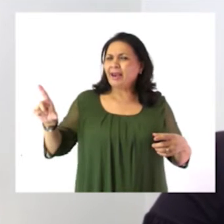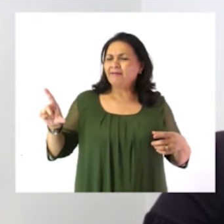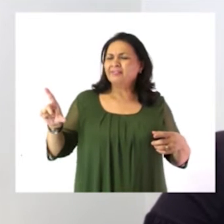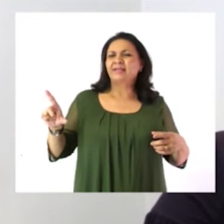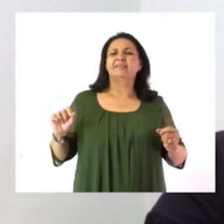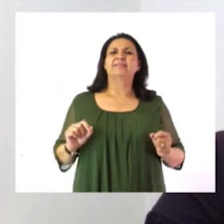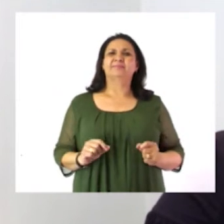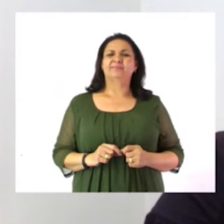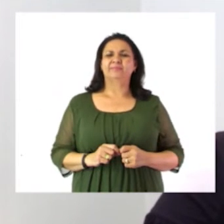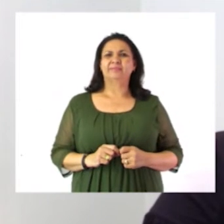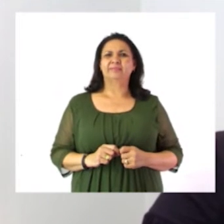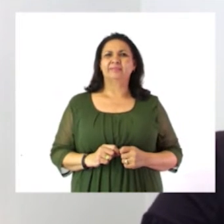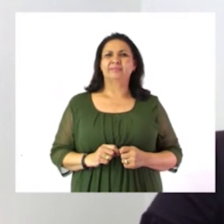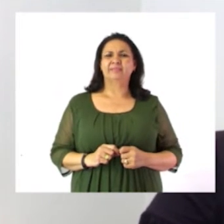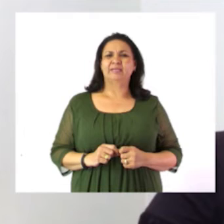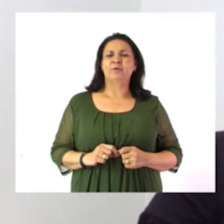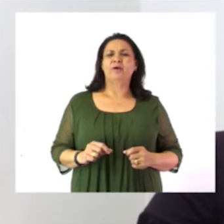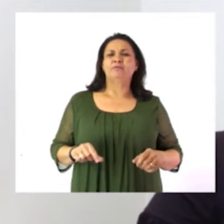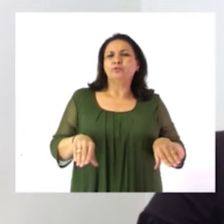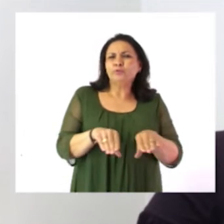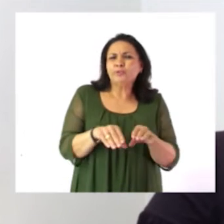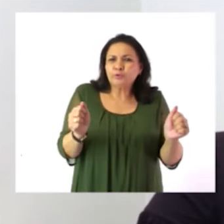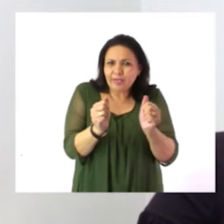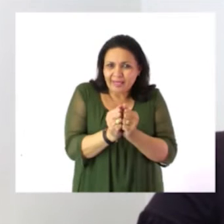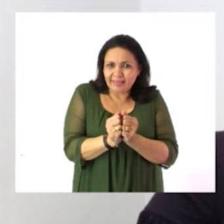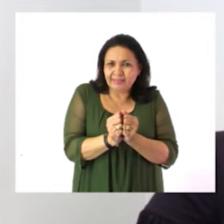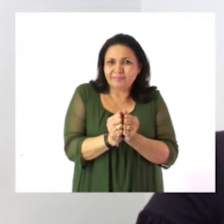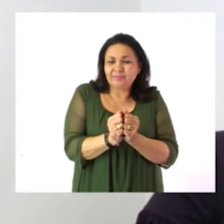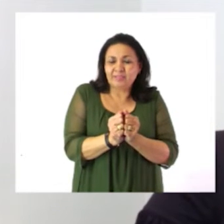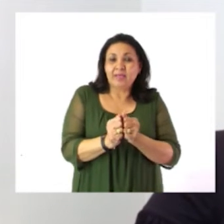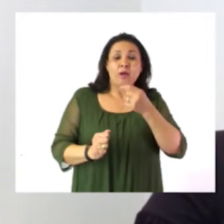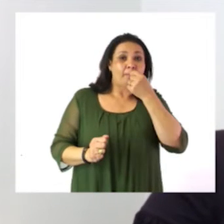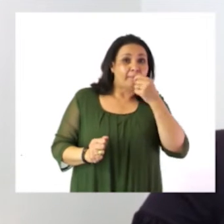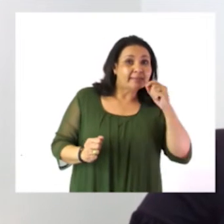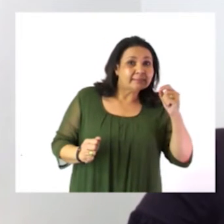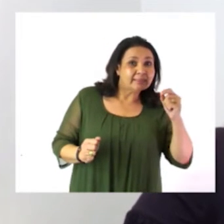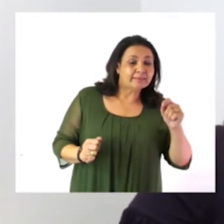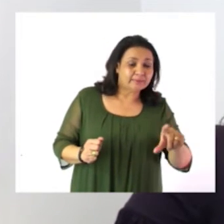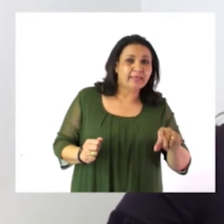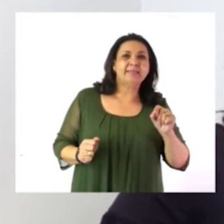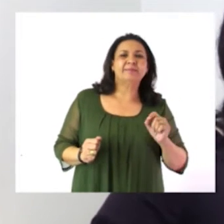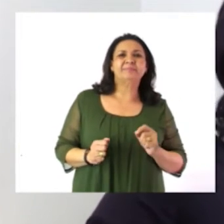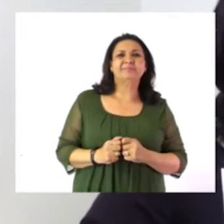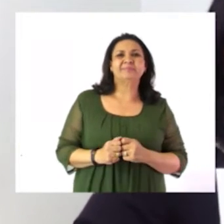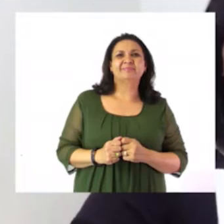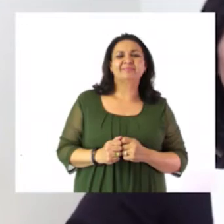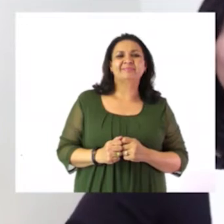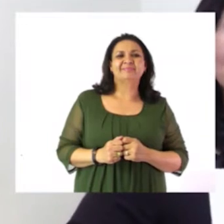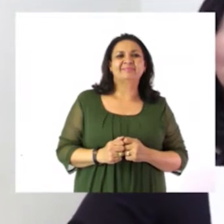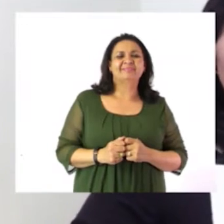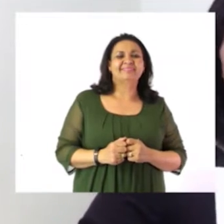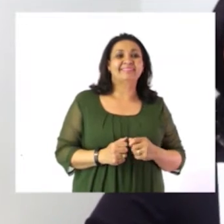side. We have to do this together. I hope you are having your pencils and your crayons ready. Now I will invite our